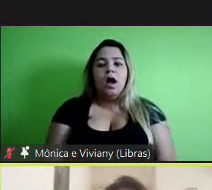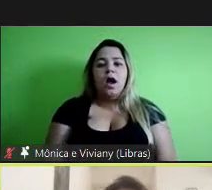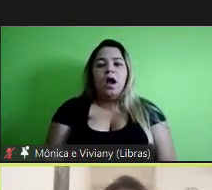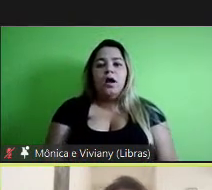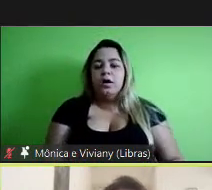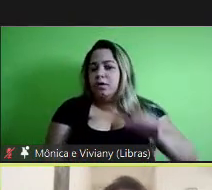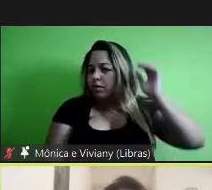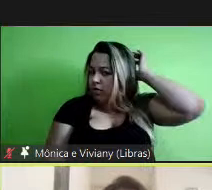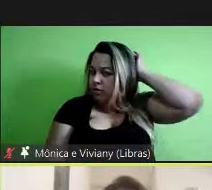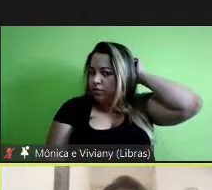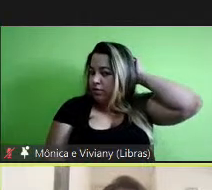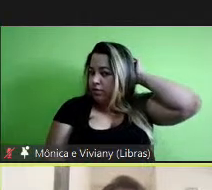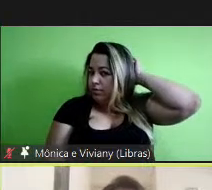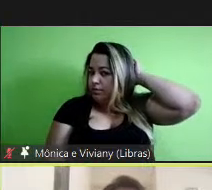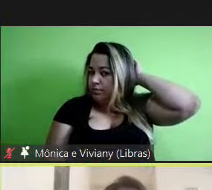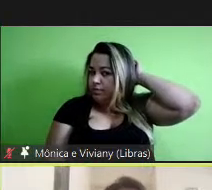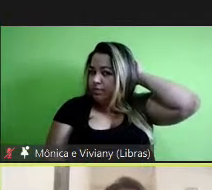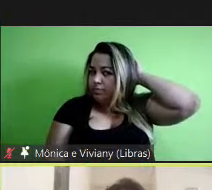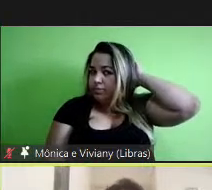Okay, something happened here.